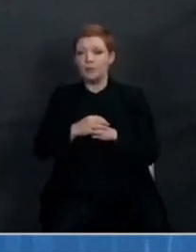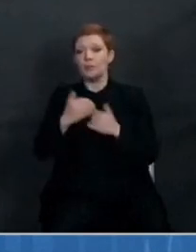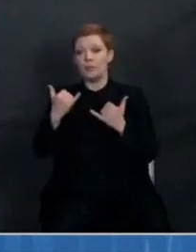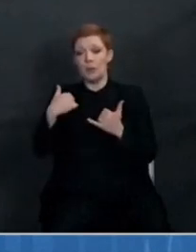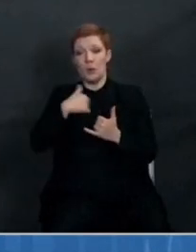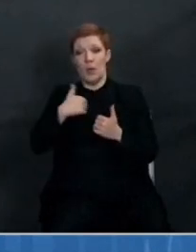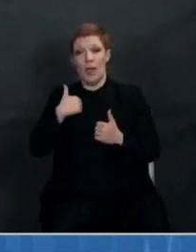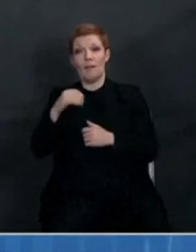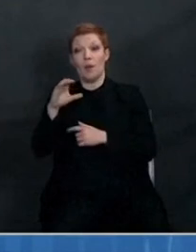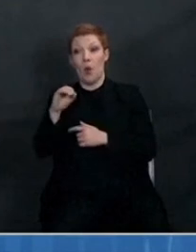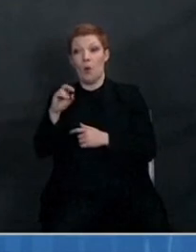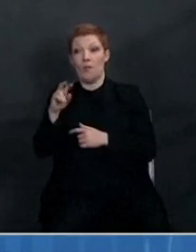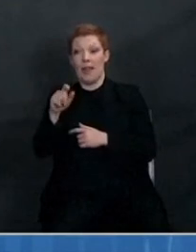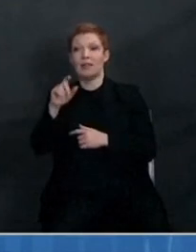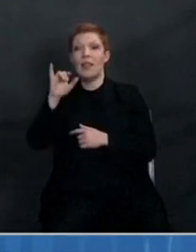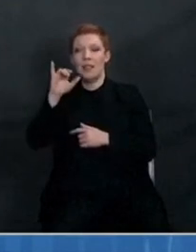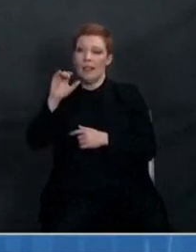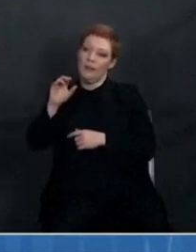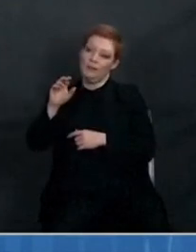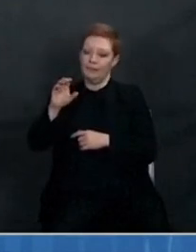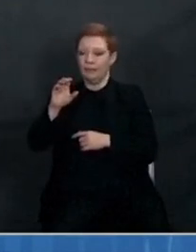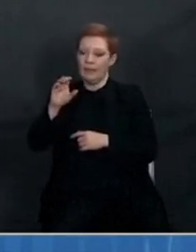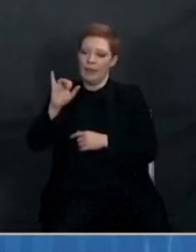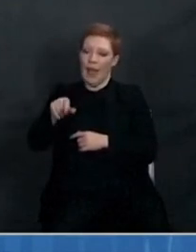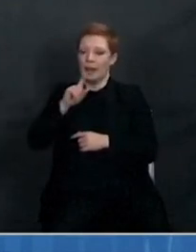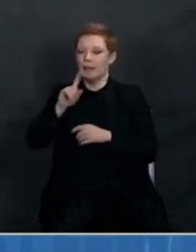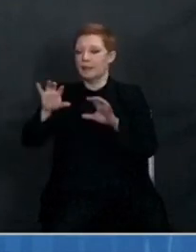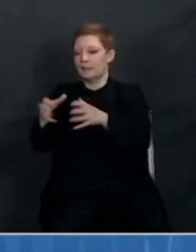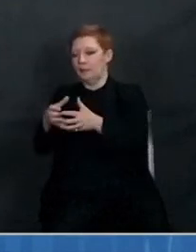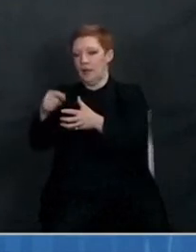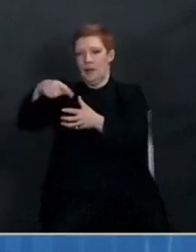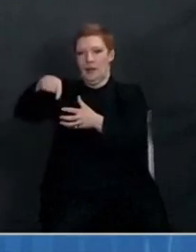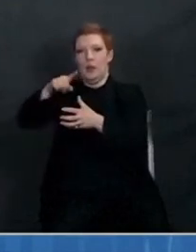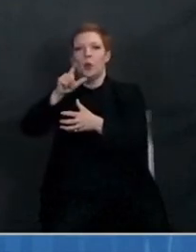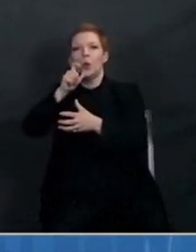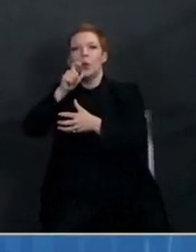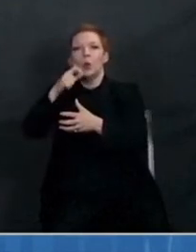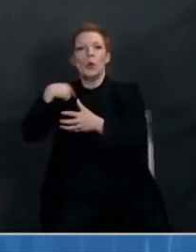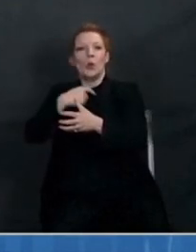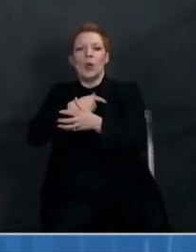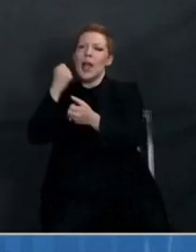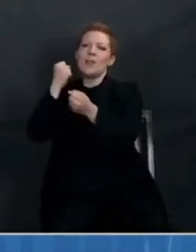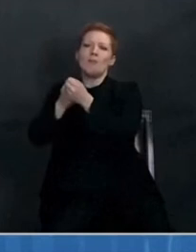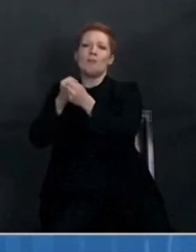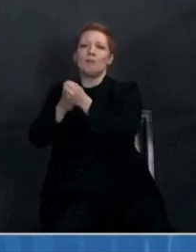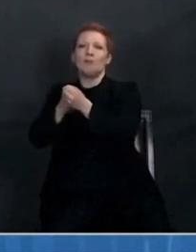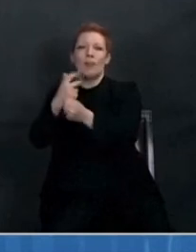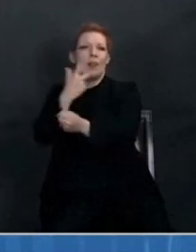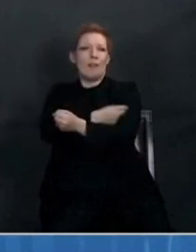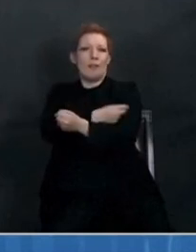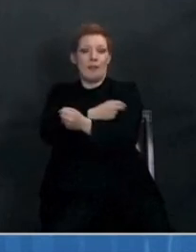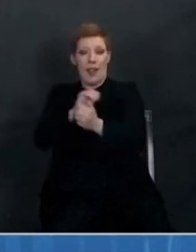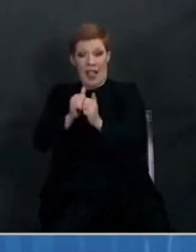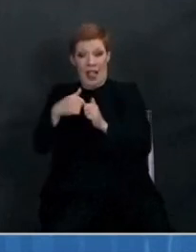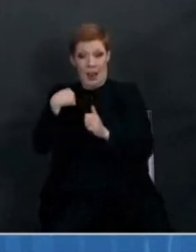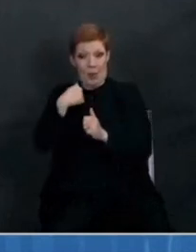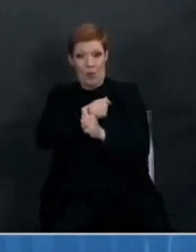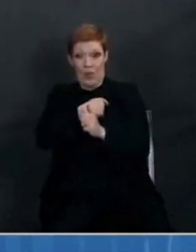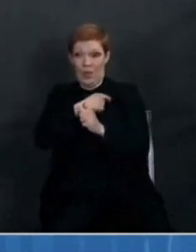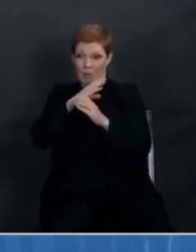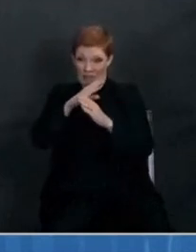people vaccinated throughout the world, is that the only way we're going to completely stop mutants is if we stop this throughout the